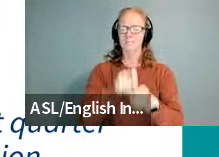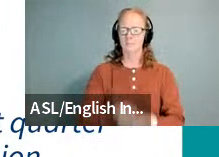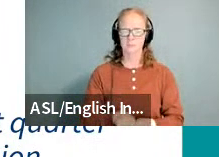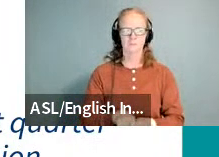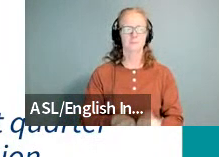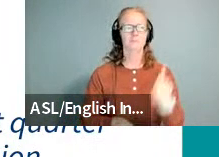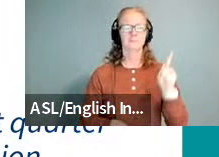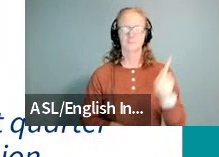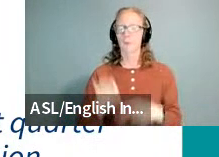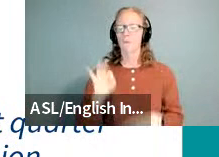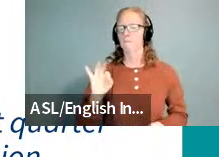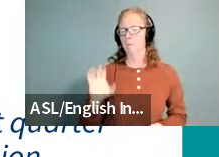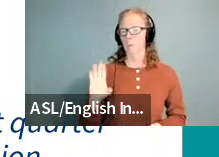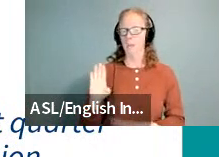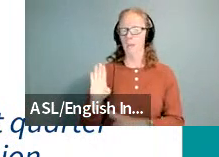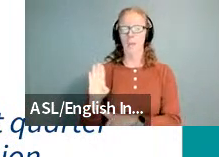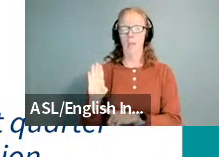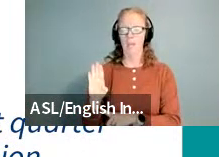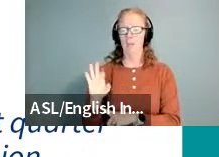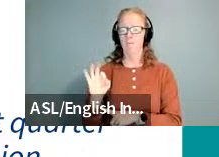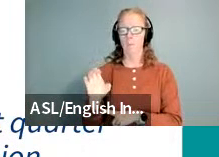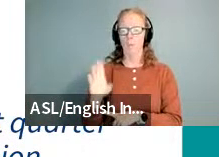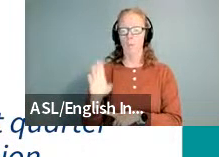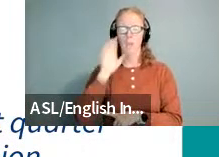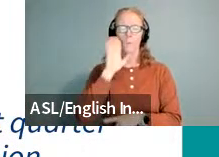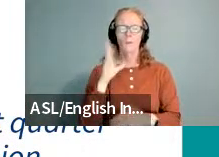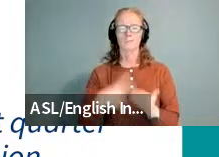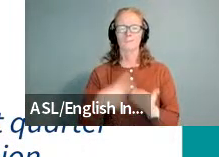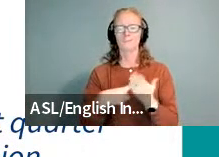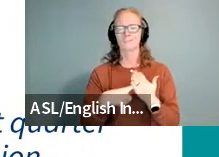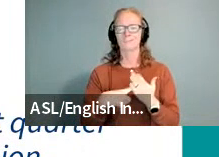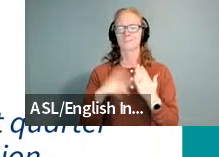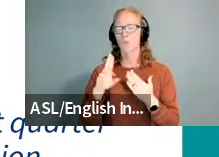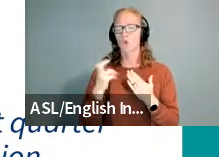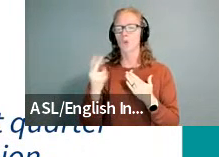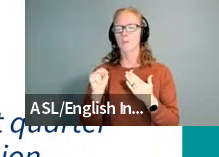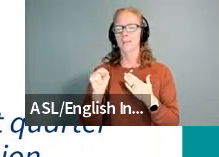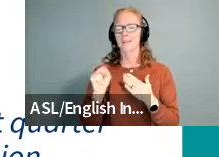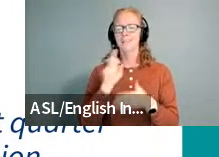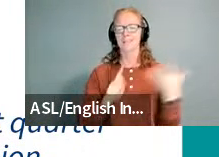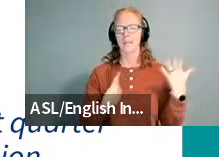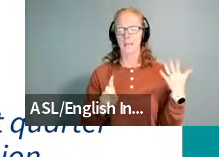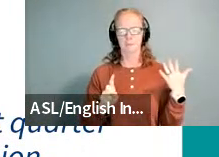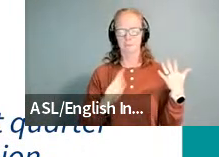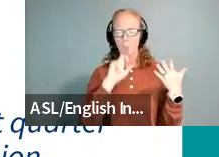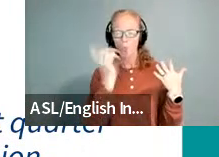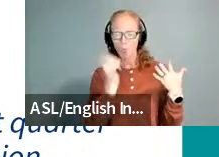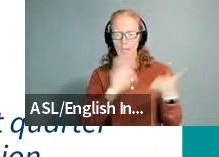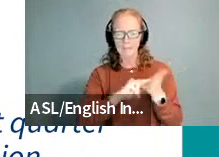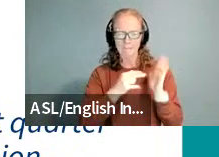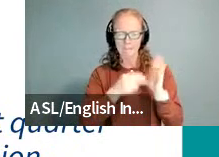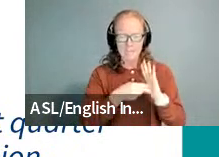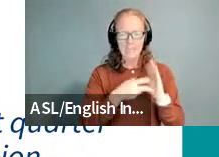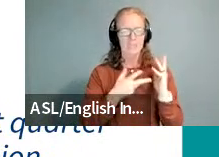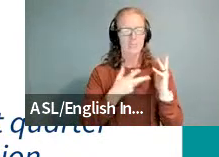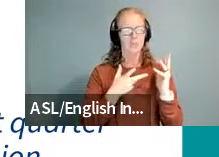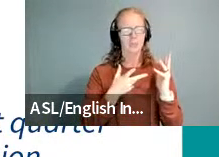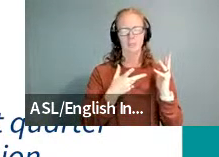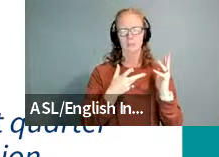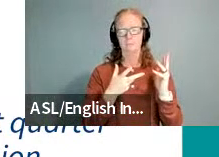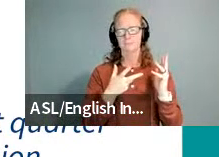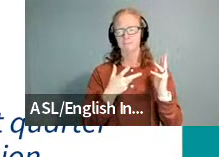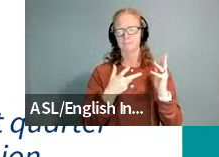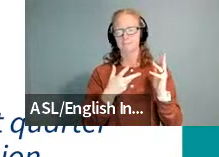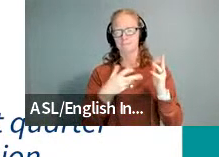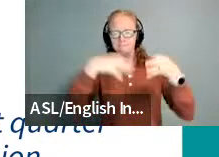February, we really want to spend some time talking about urban design. What does urban design mean? What will it